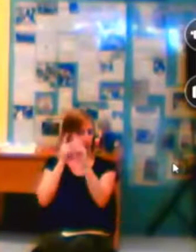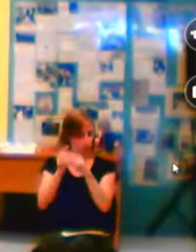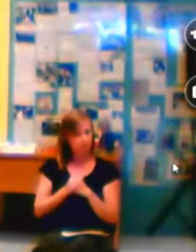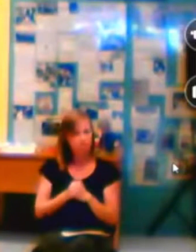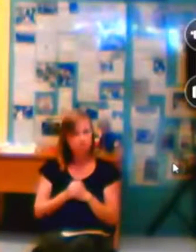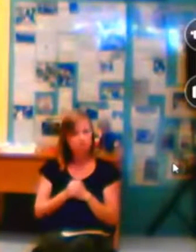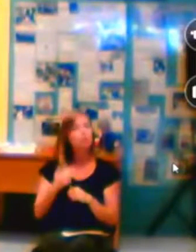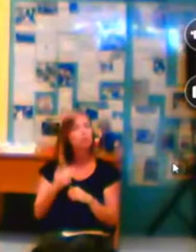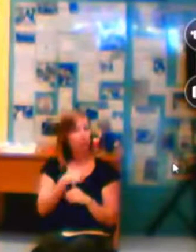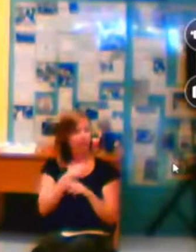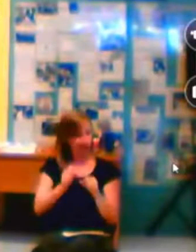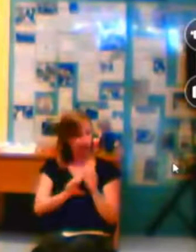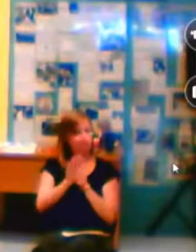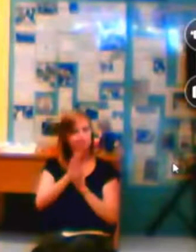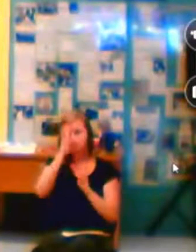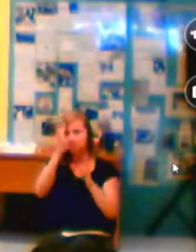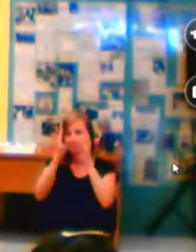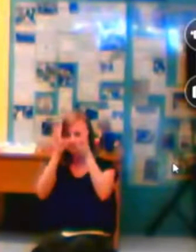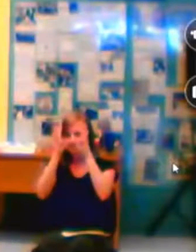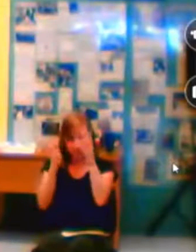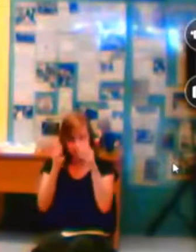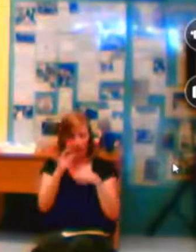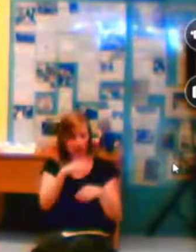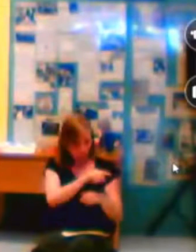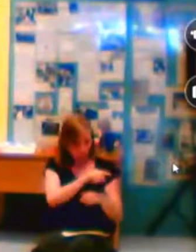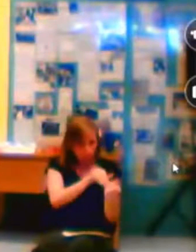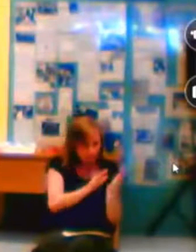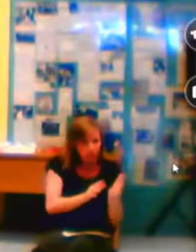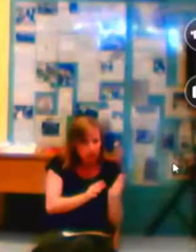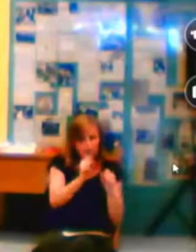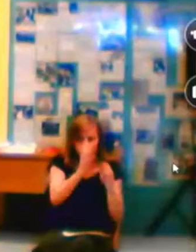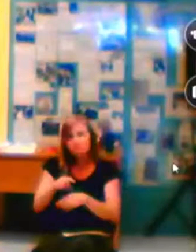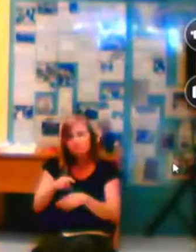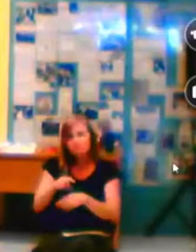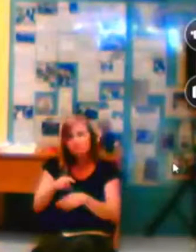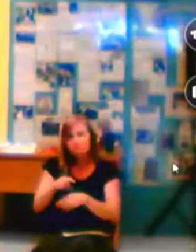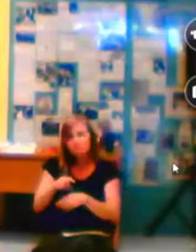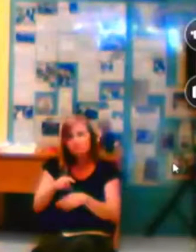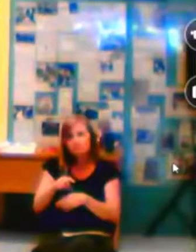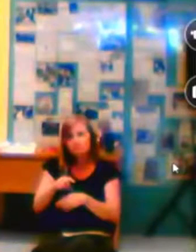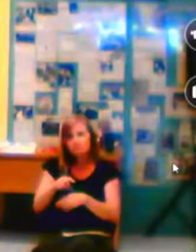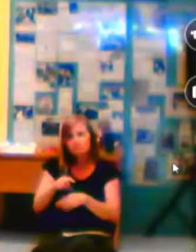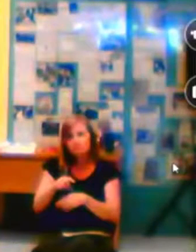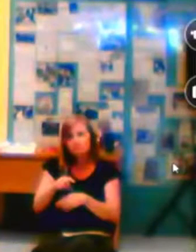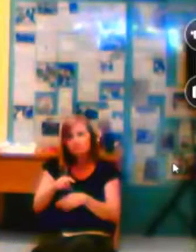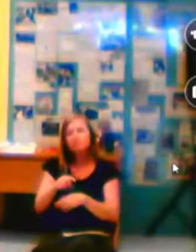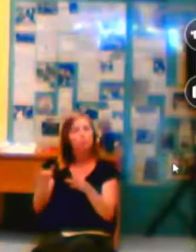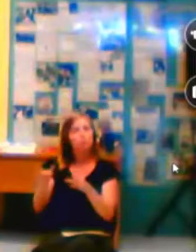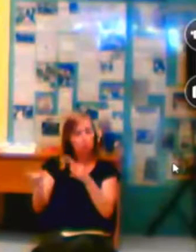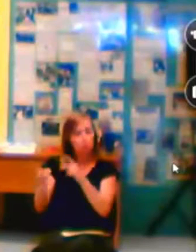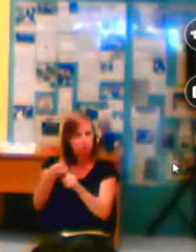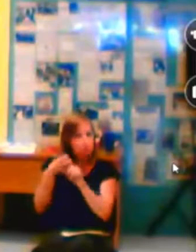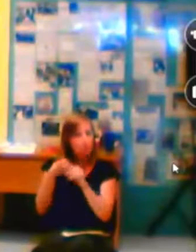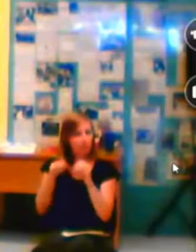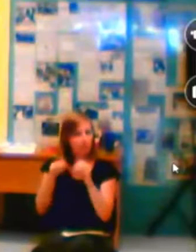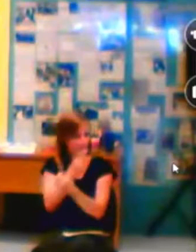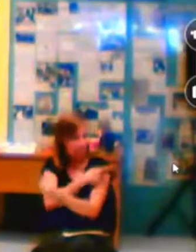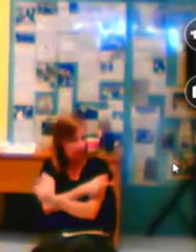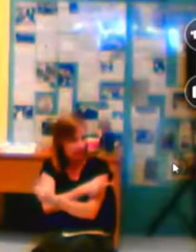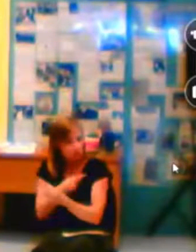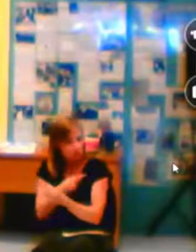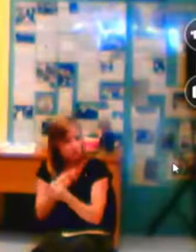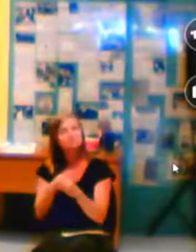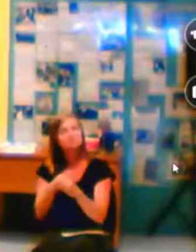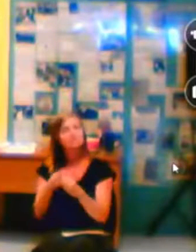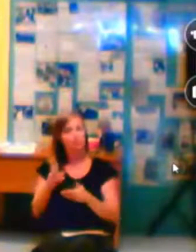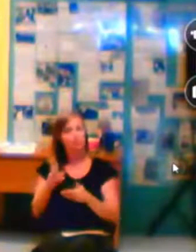natural medications, or promoting alternative delivery models to reach their goals. Colorado Care would encourage providers to innovate on